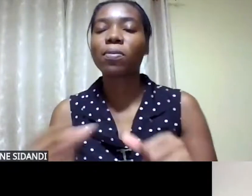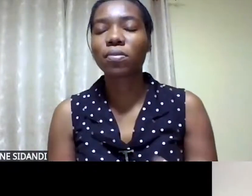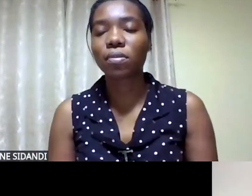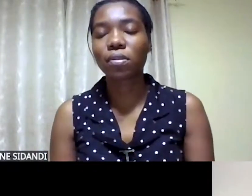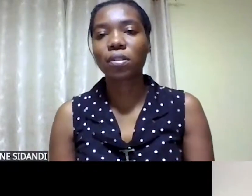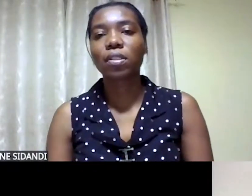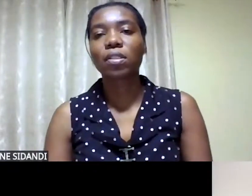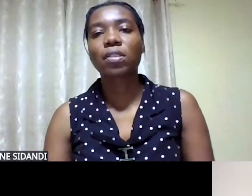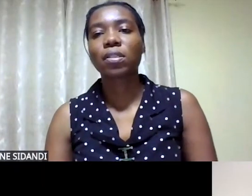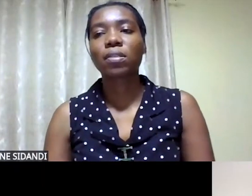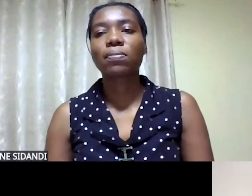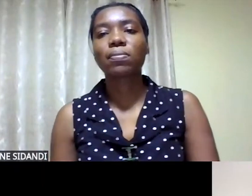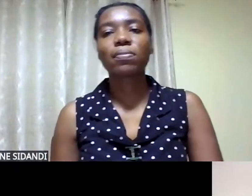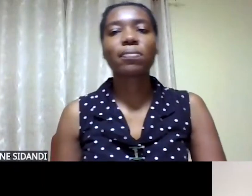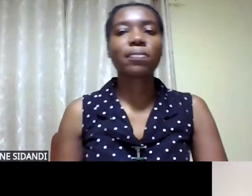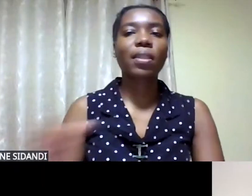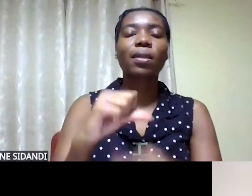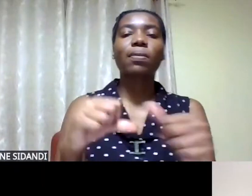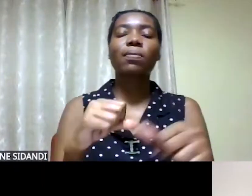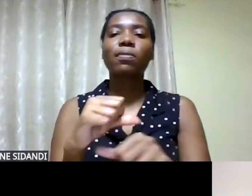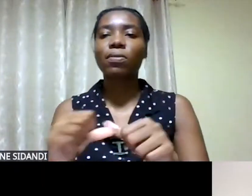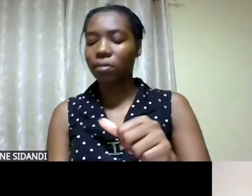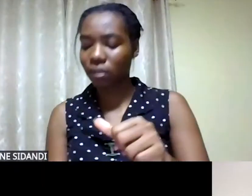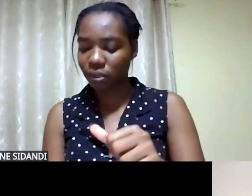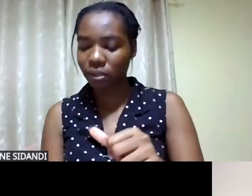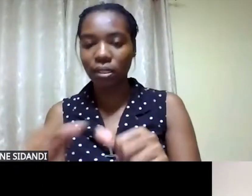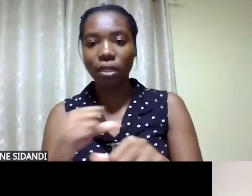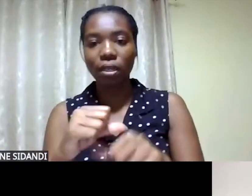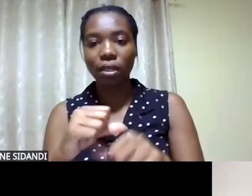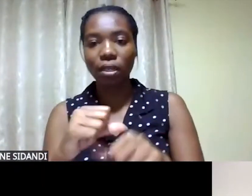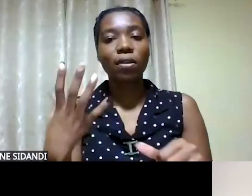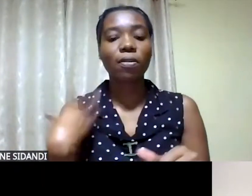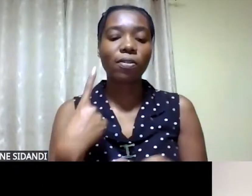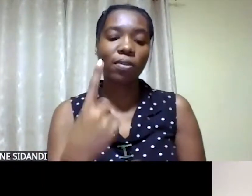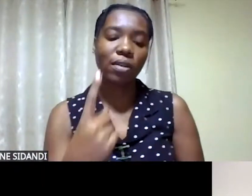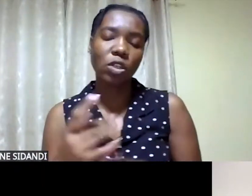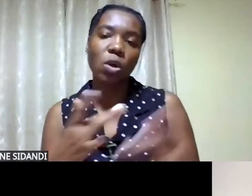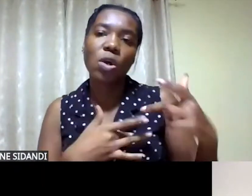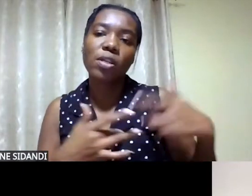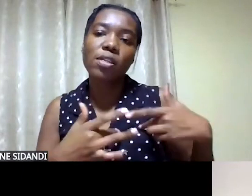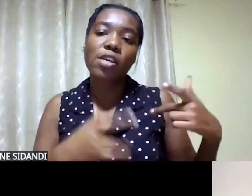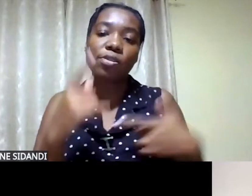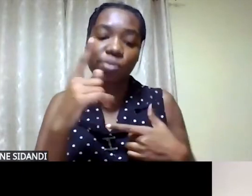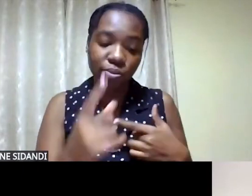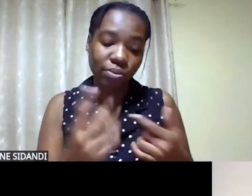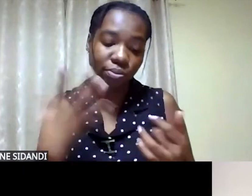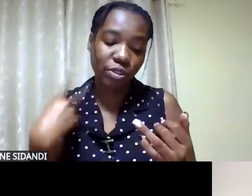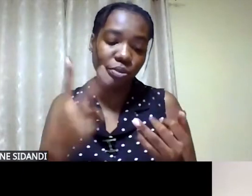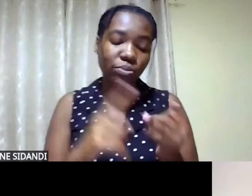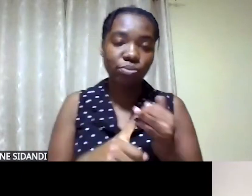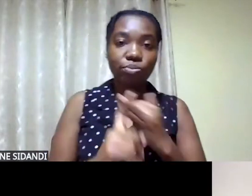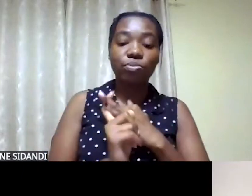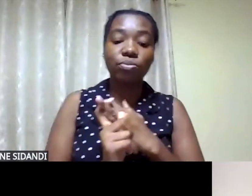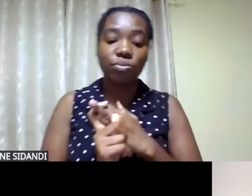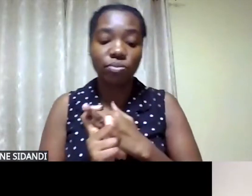number one, the reasons that that are very concerning to you, and then number two, what are